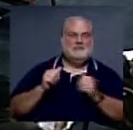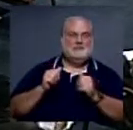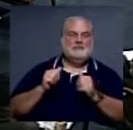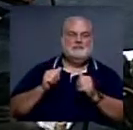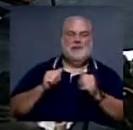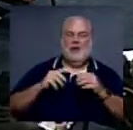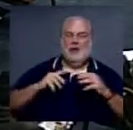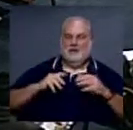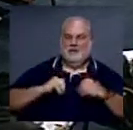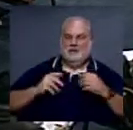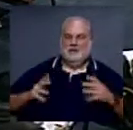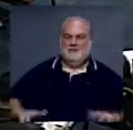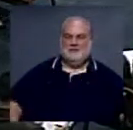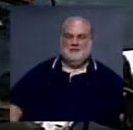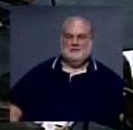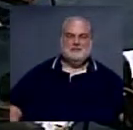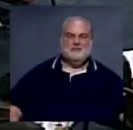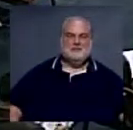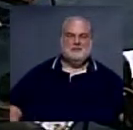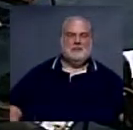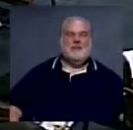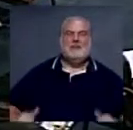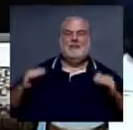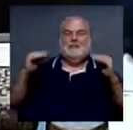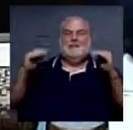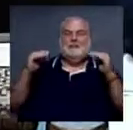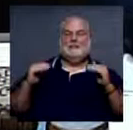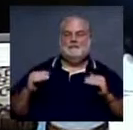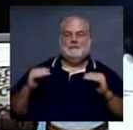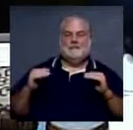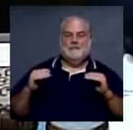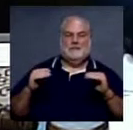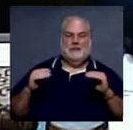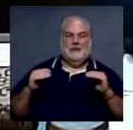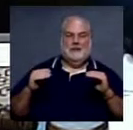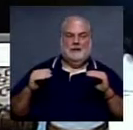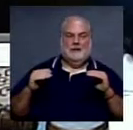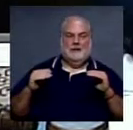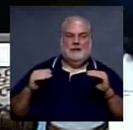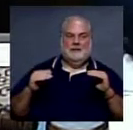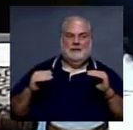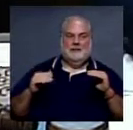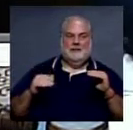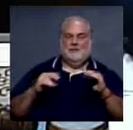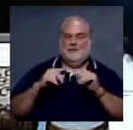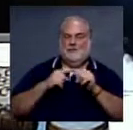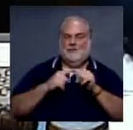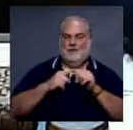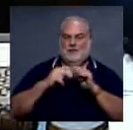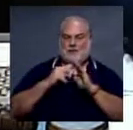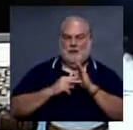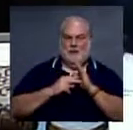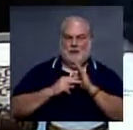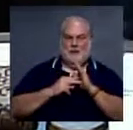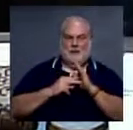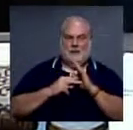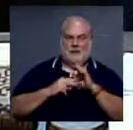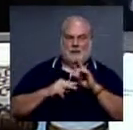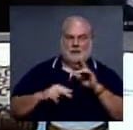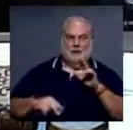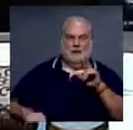The resolution is adopted. We can now move on to the 22. first reading of ordinance